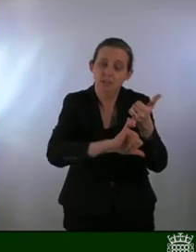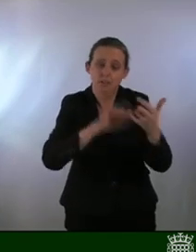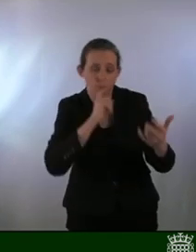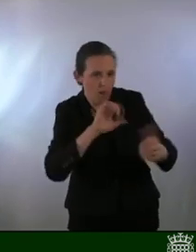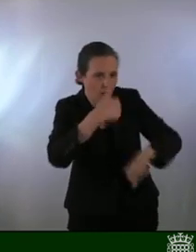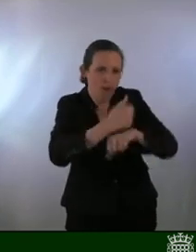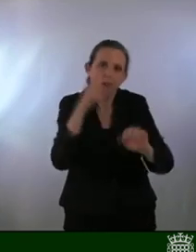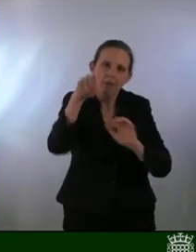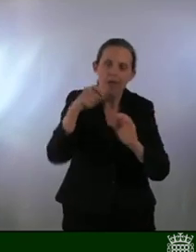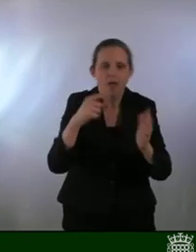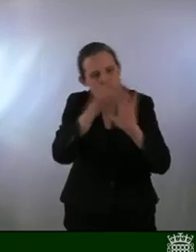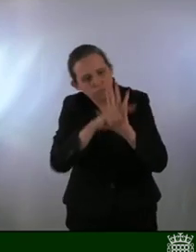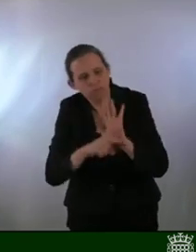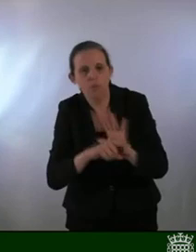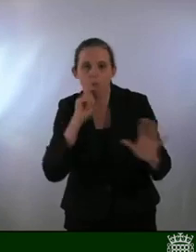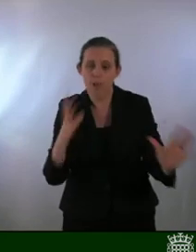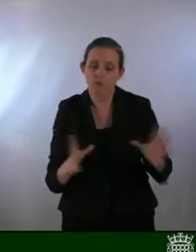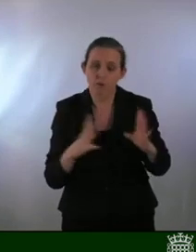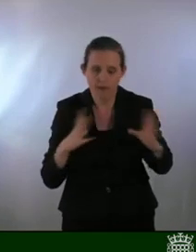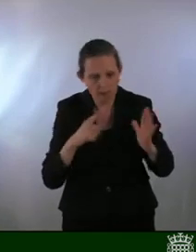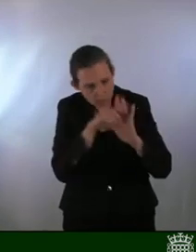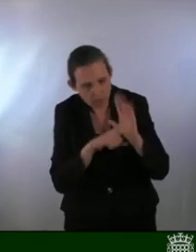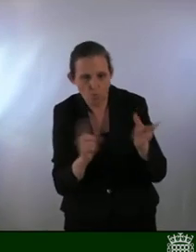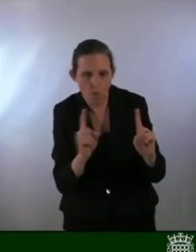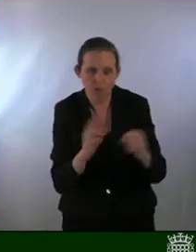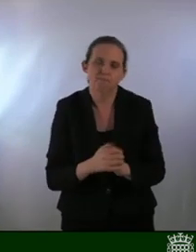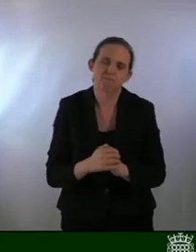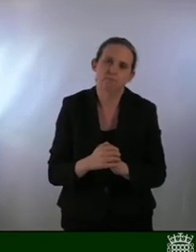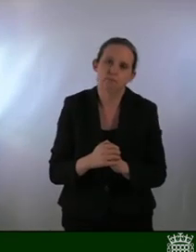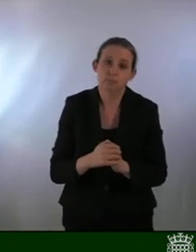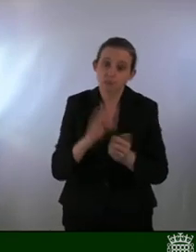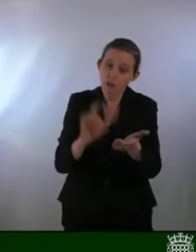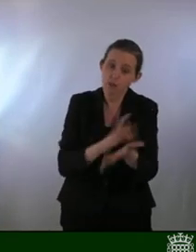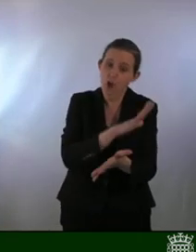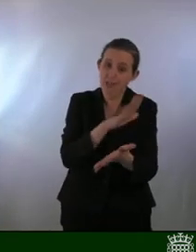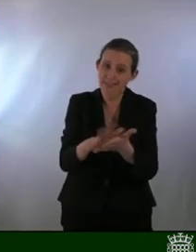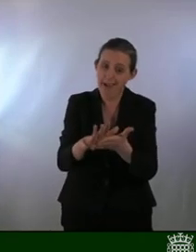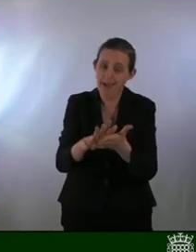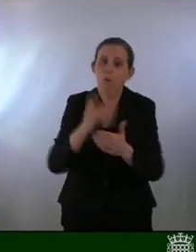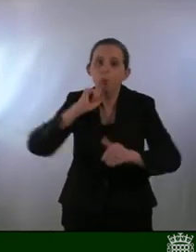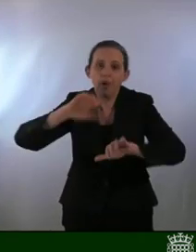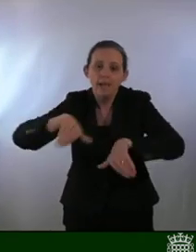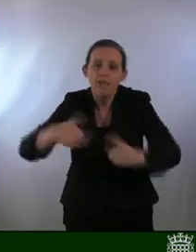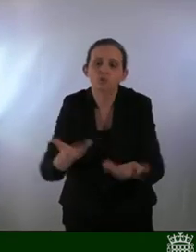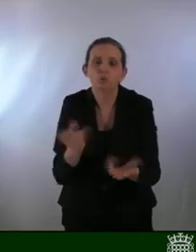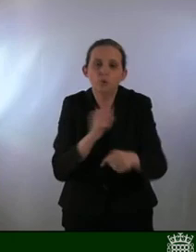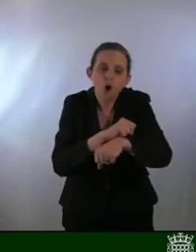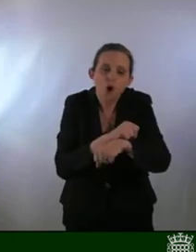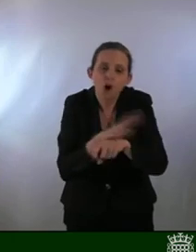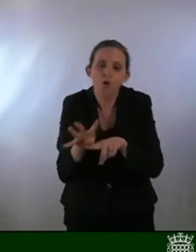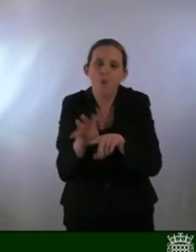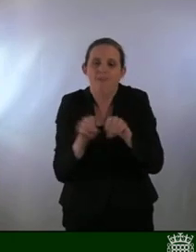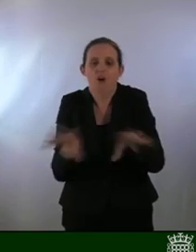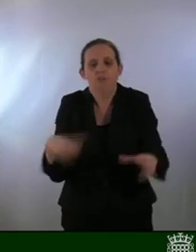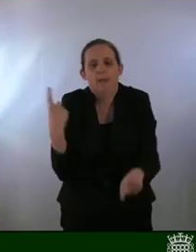prepare. Fourth, Mr. Speaker, on Thursday we will introduce to the House the Coronavirus Emergency